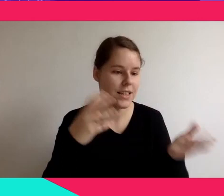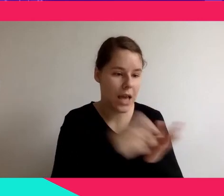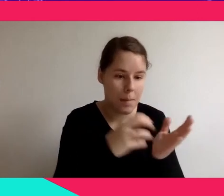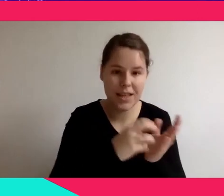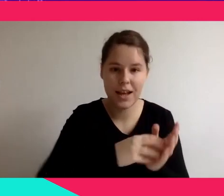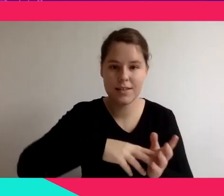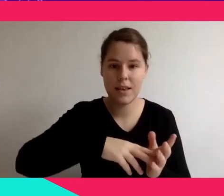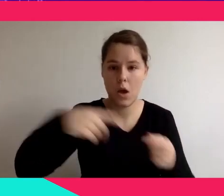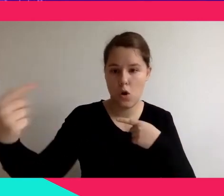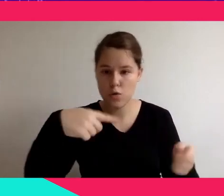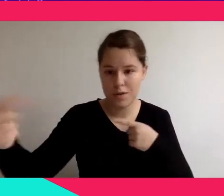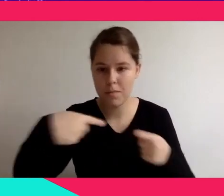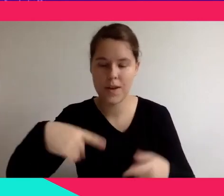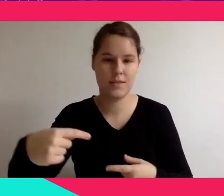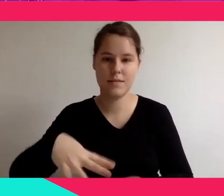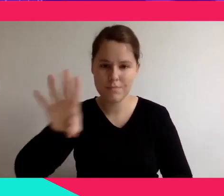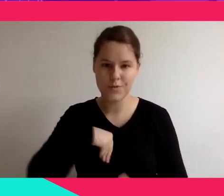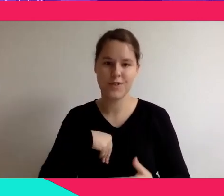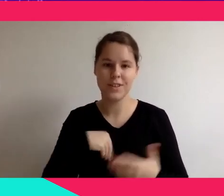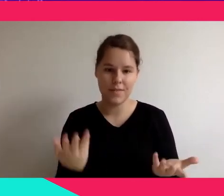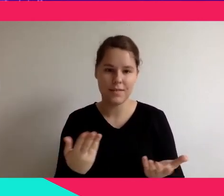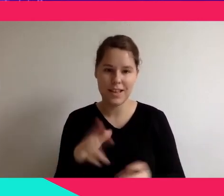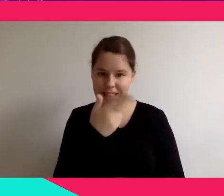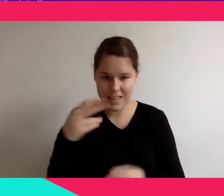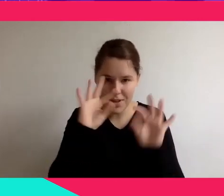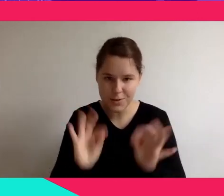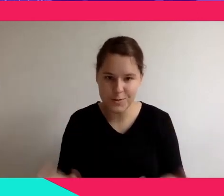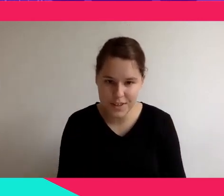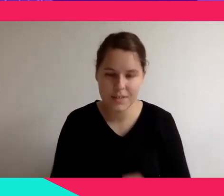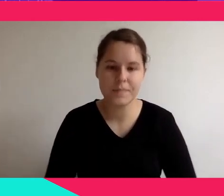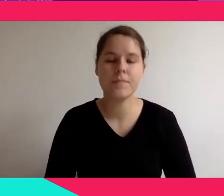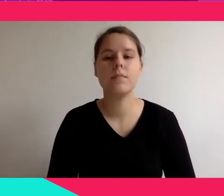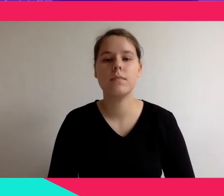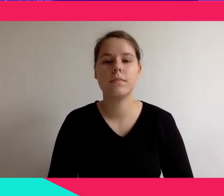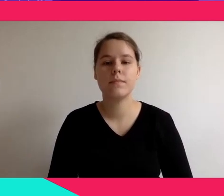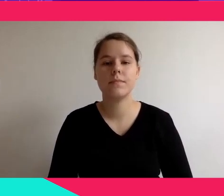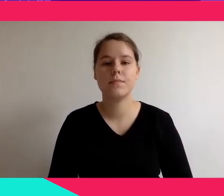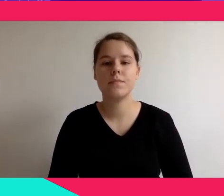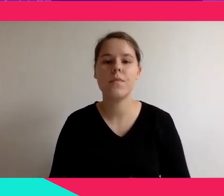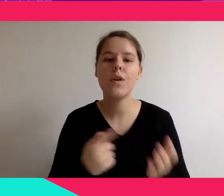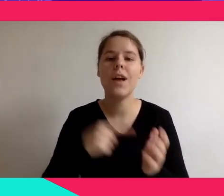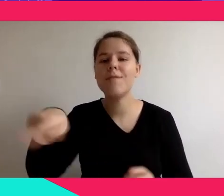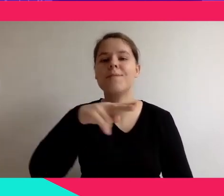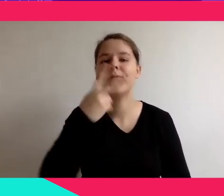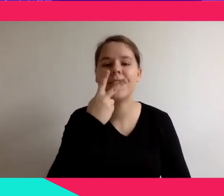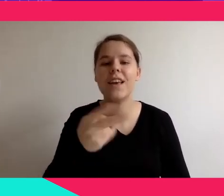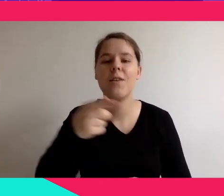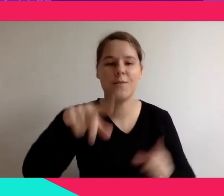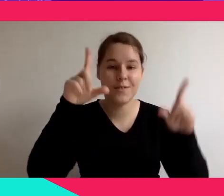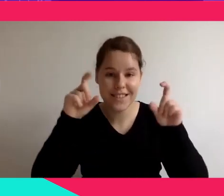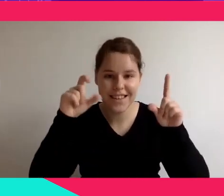mostly it just, got a user's attention focused on their small screens, and that was not what we